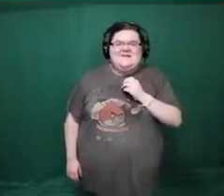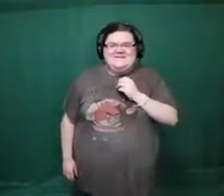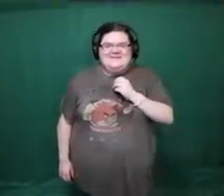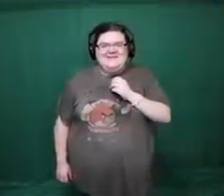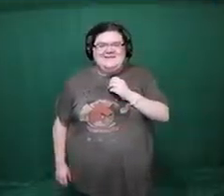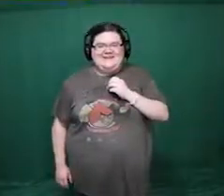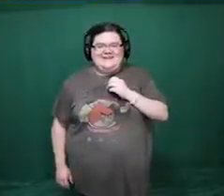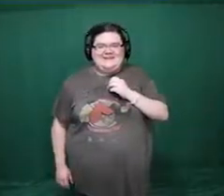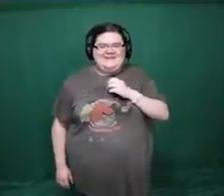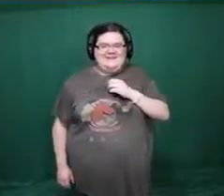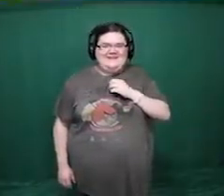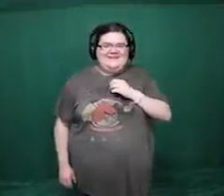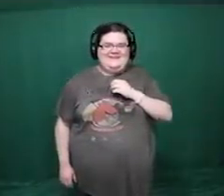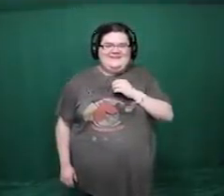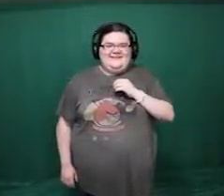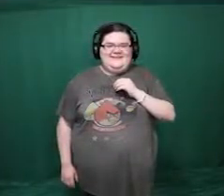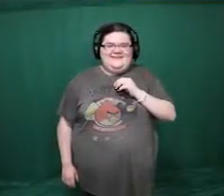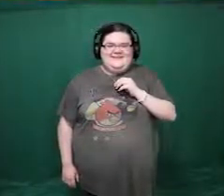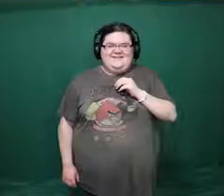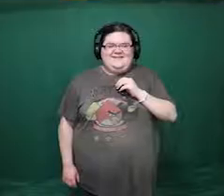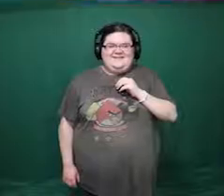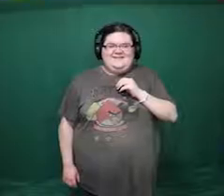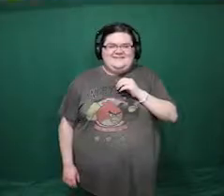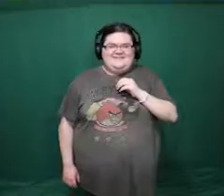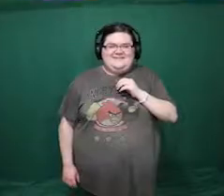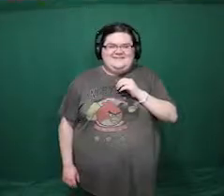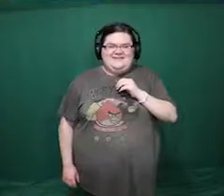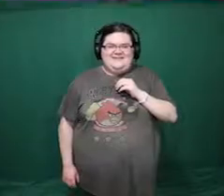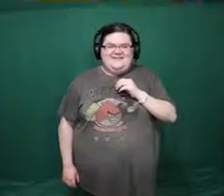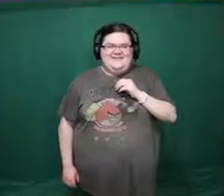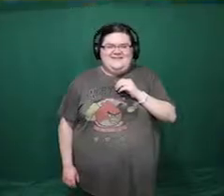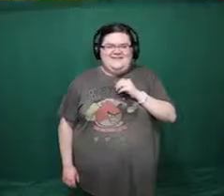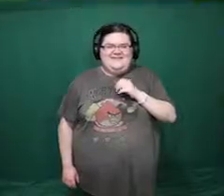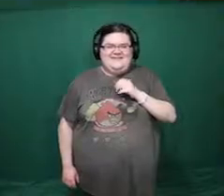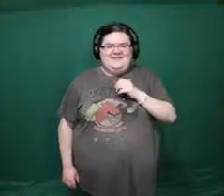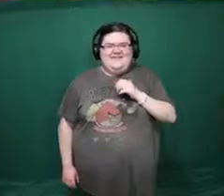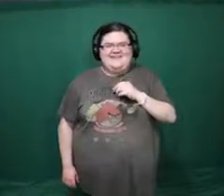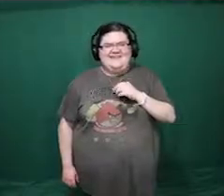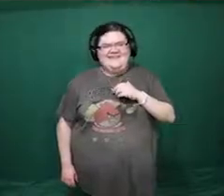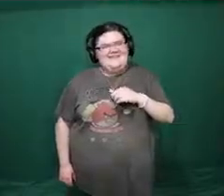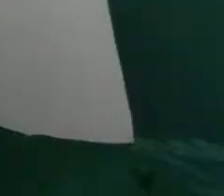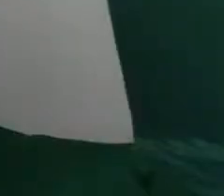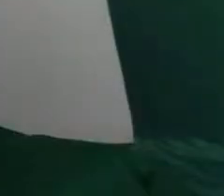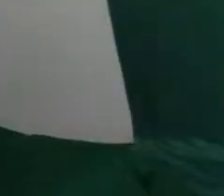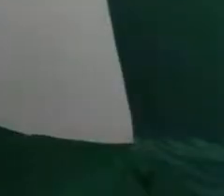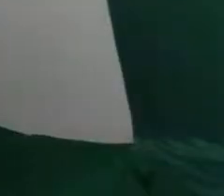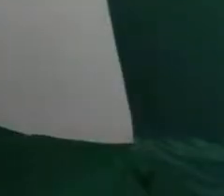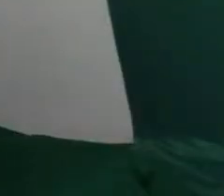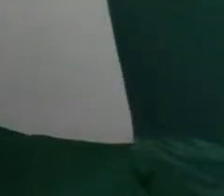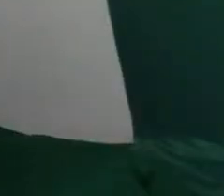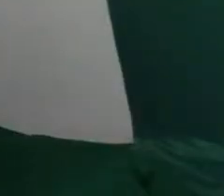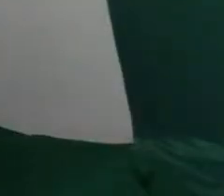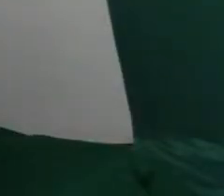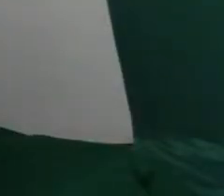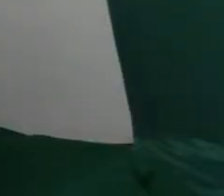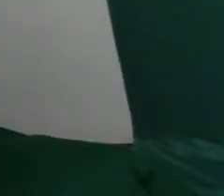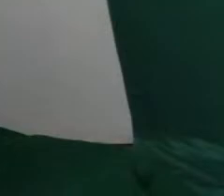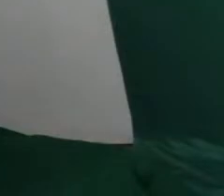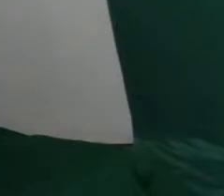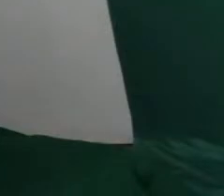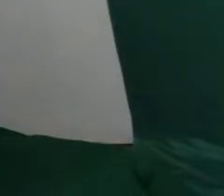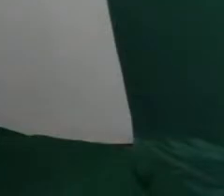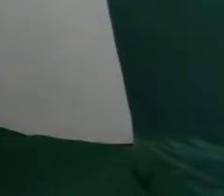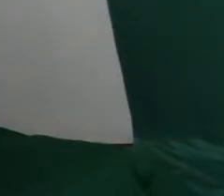Oh no! He took me out for nothing. I was just trying to find that. Well, that was Ethan's first